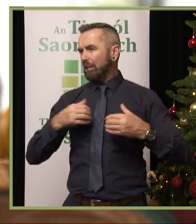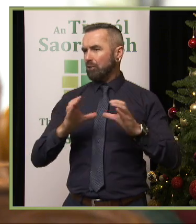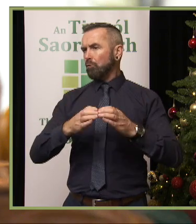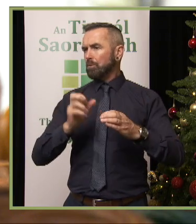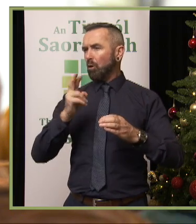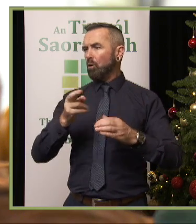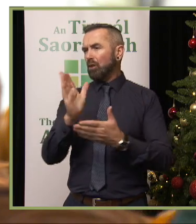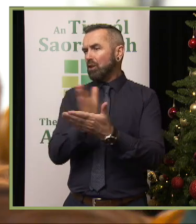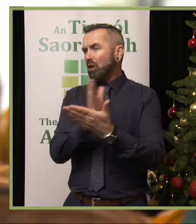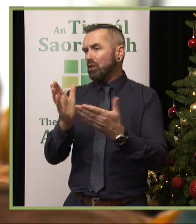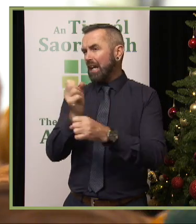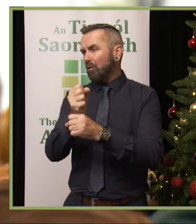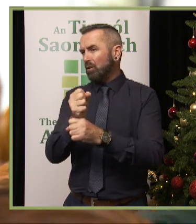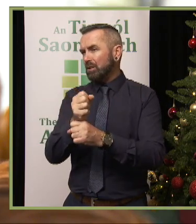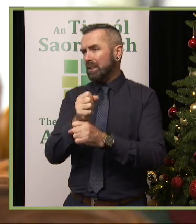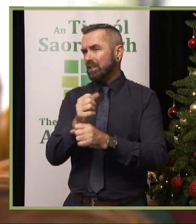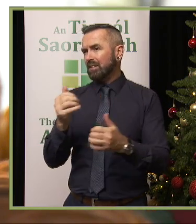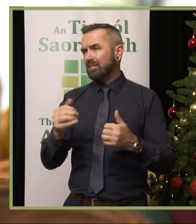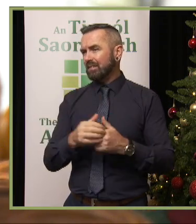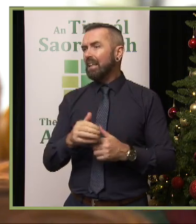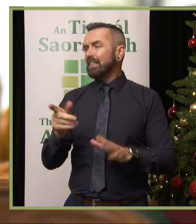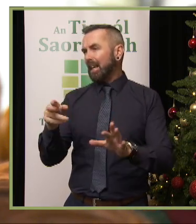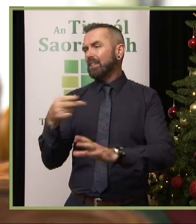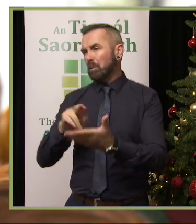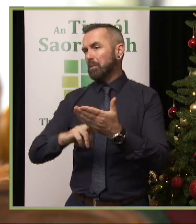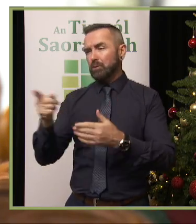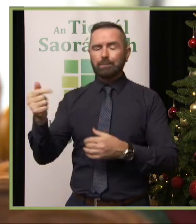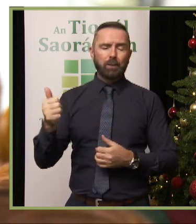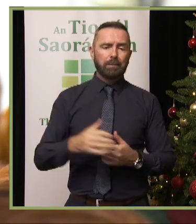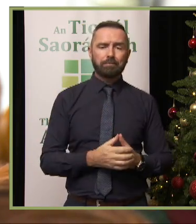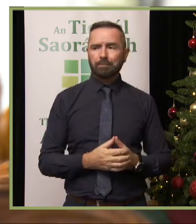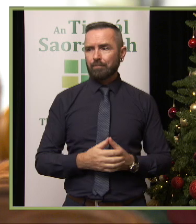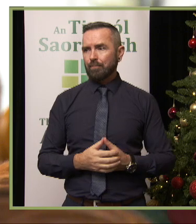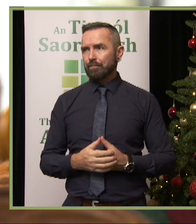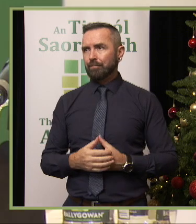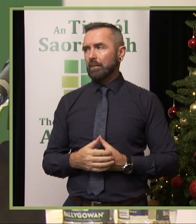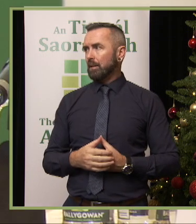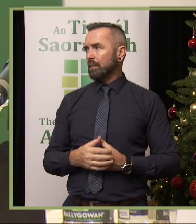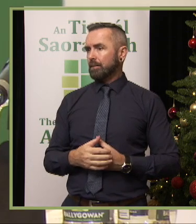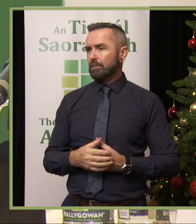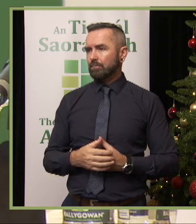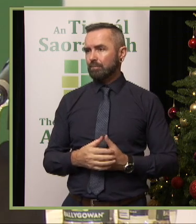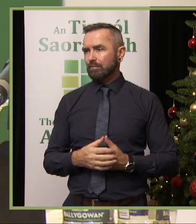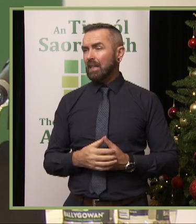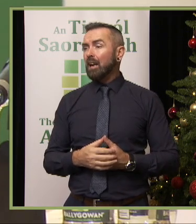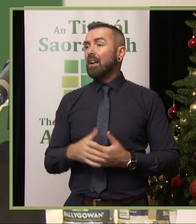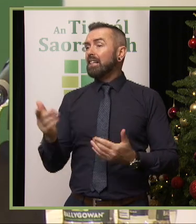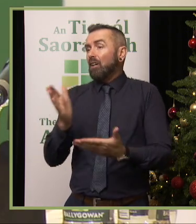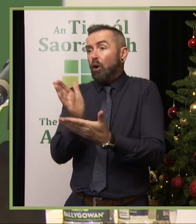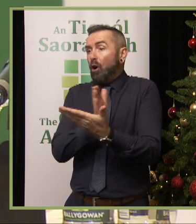state, NGOs and retailers. Everyone, not...